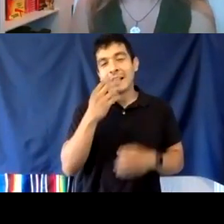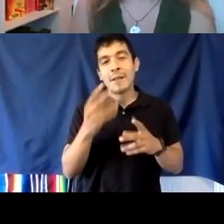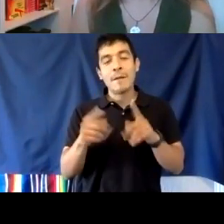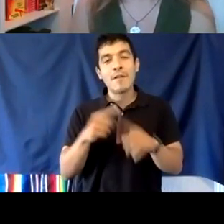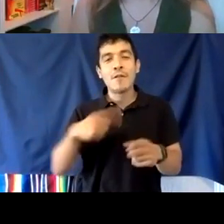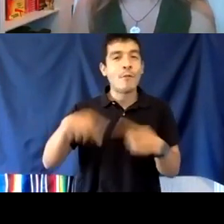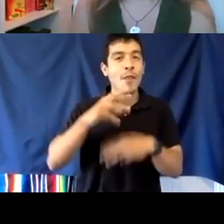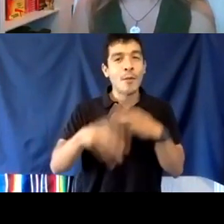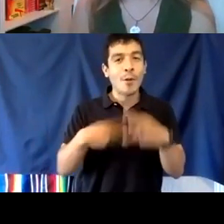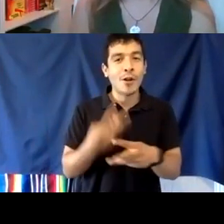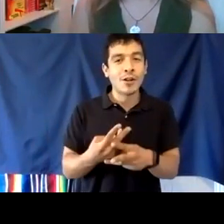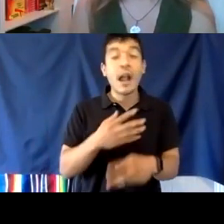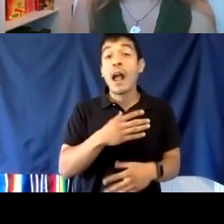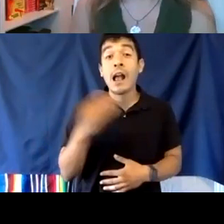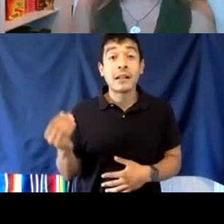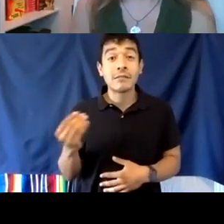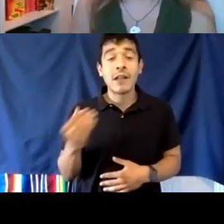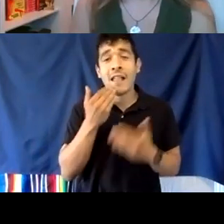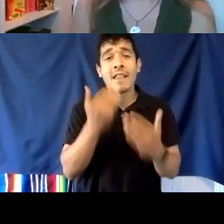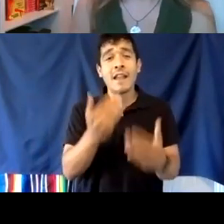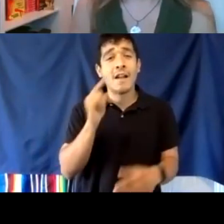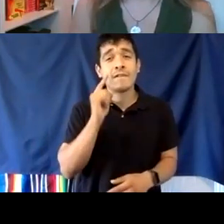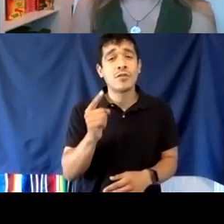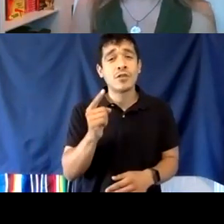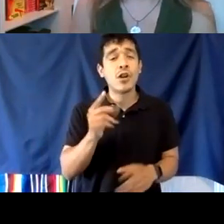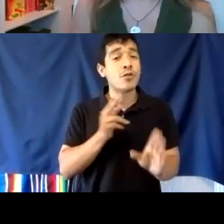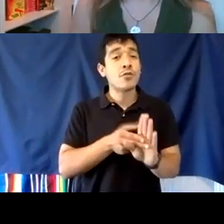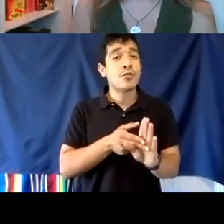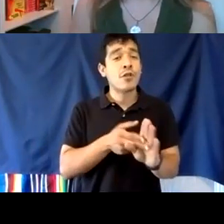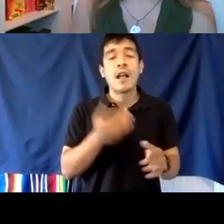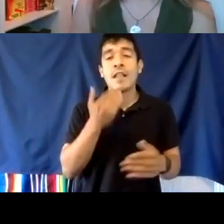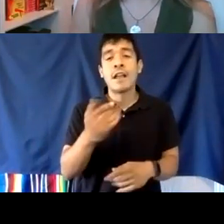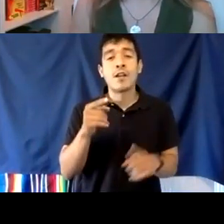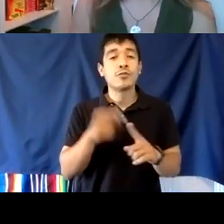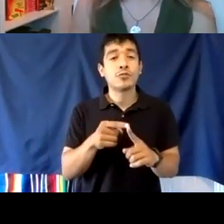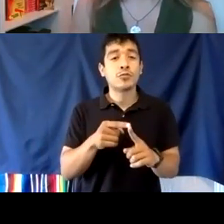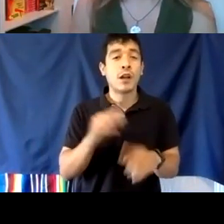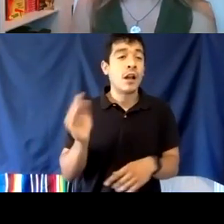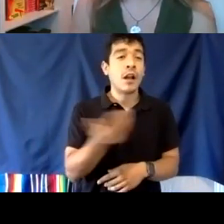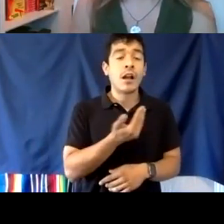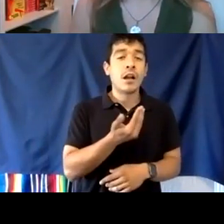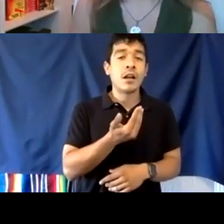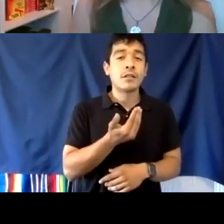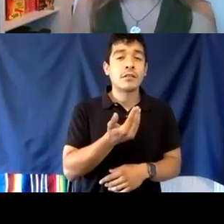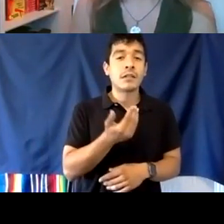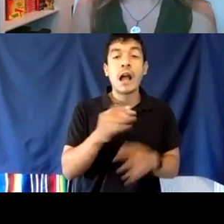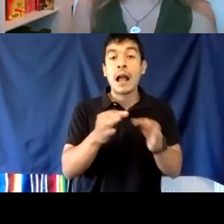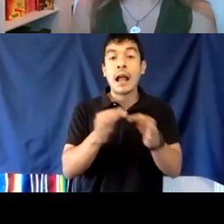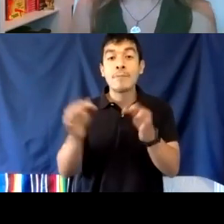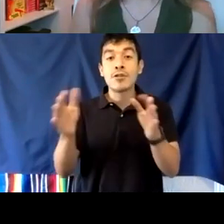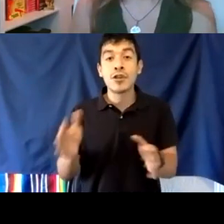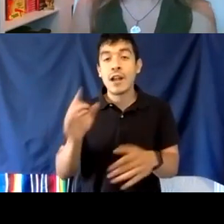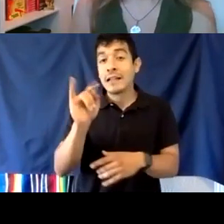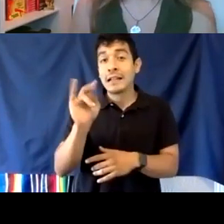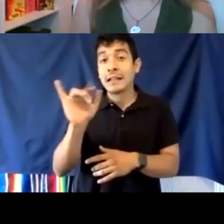well. And thank you for joining. Thank you to our captioner, Tina Dillon,